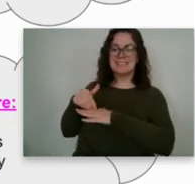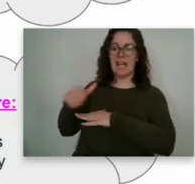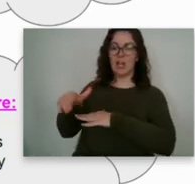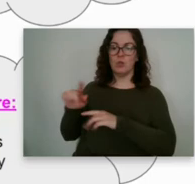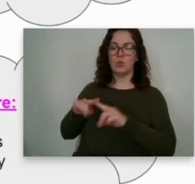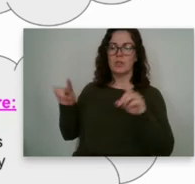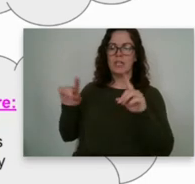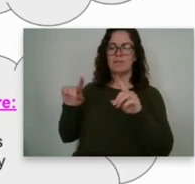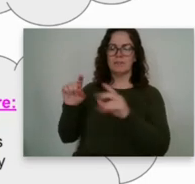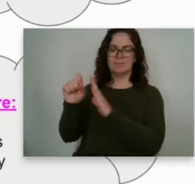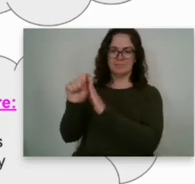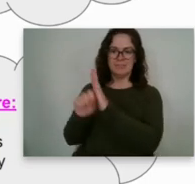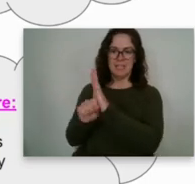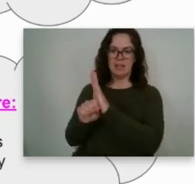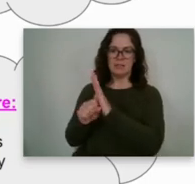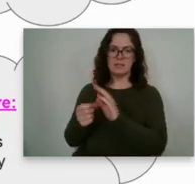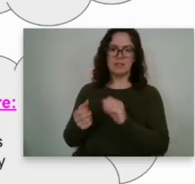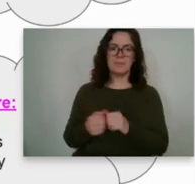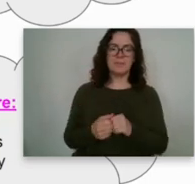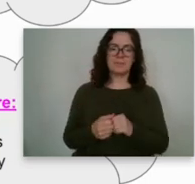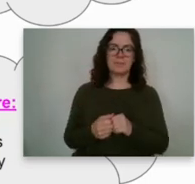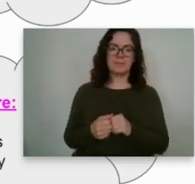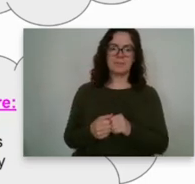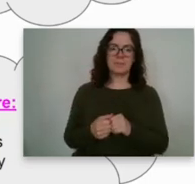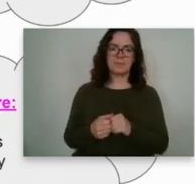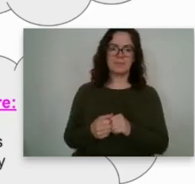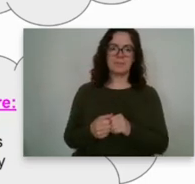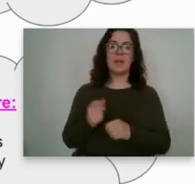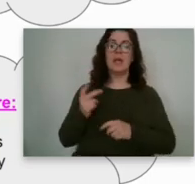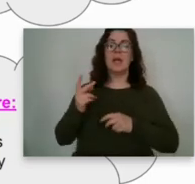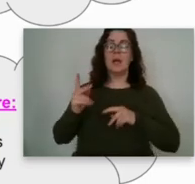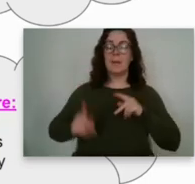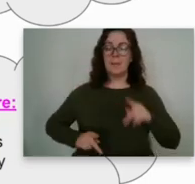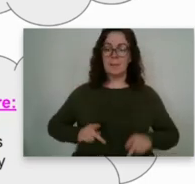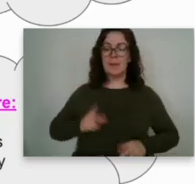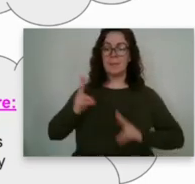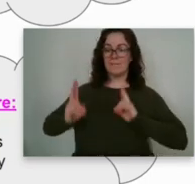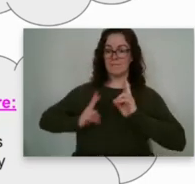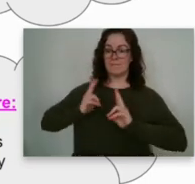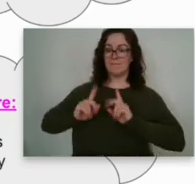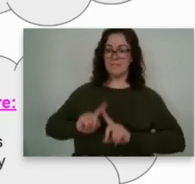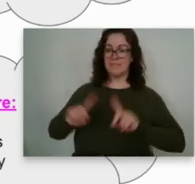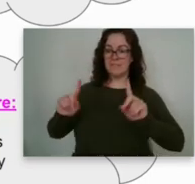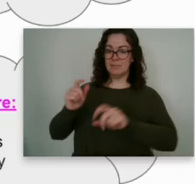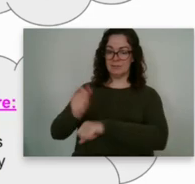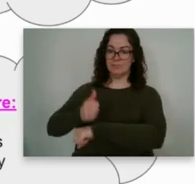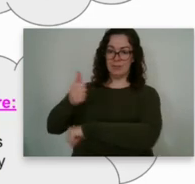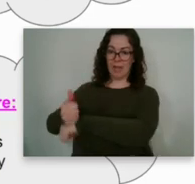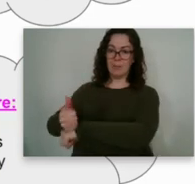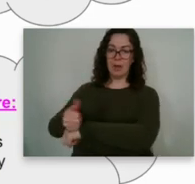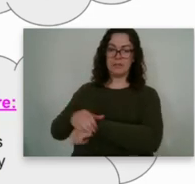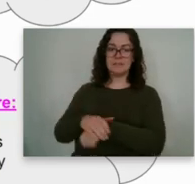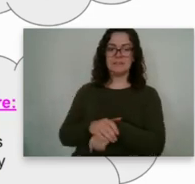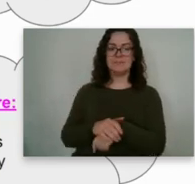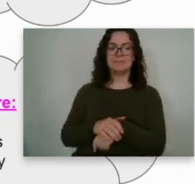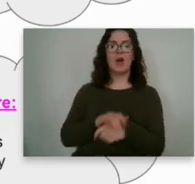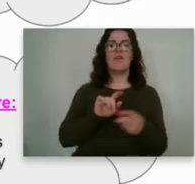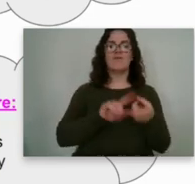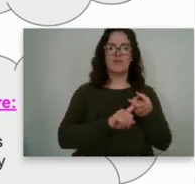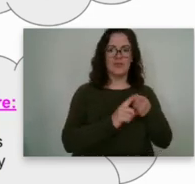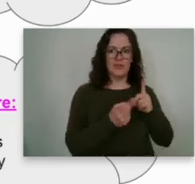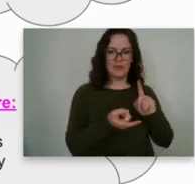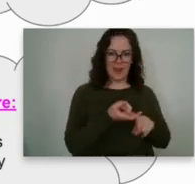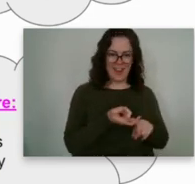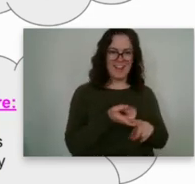other states that need them. People visiting different landmarks in different states. Friends, they